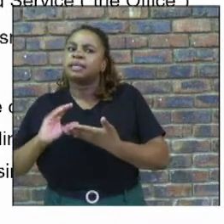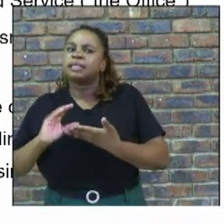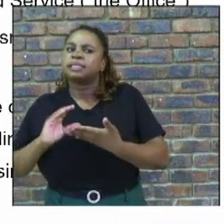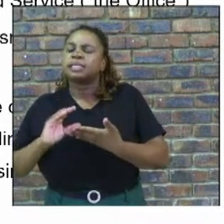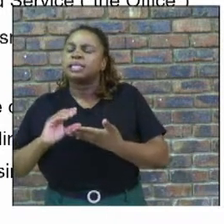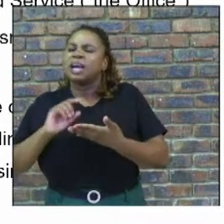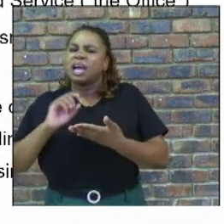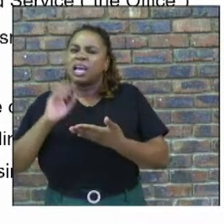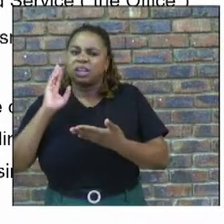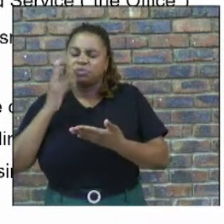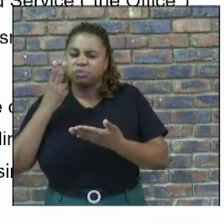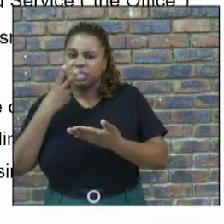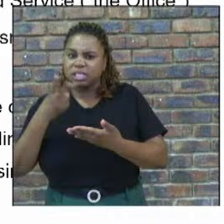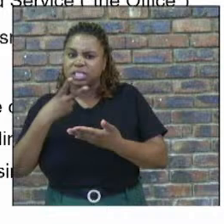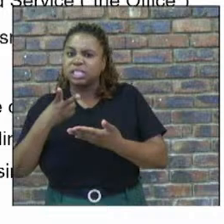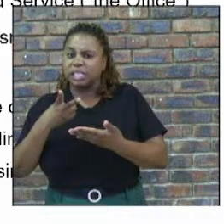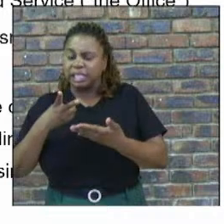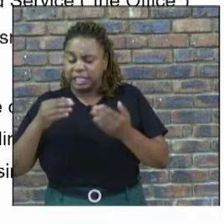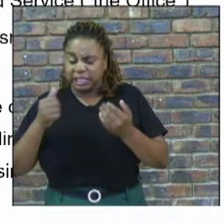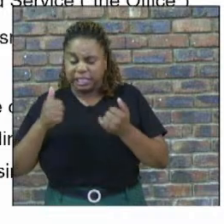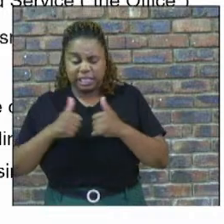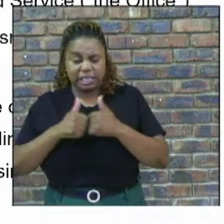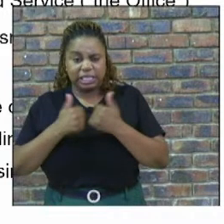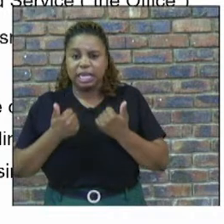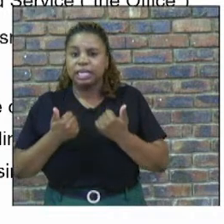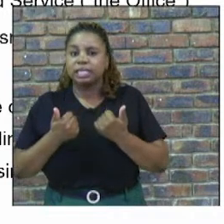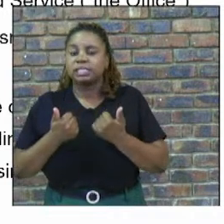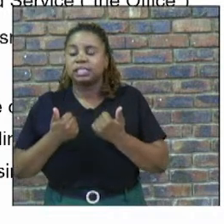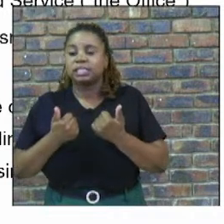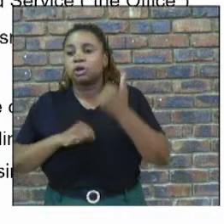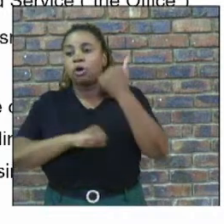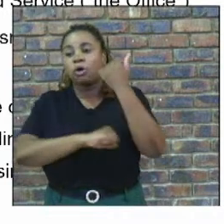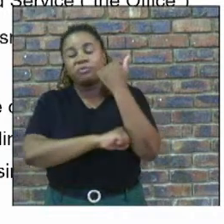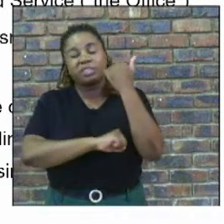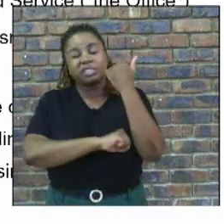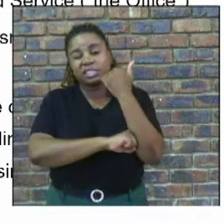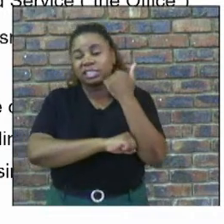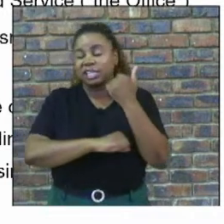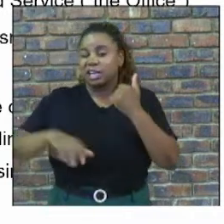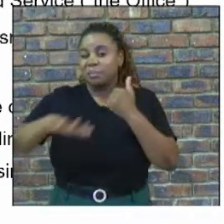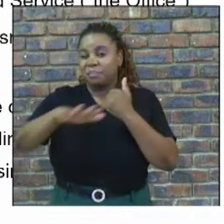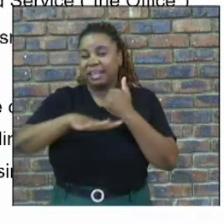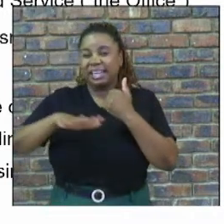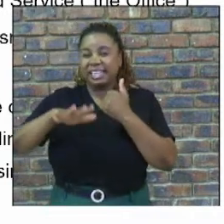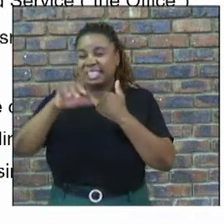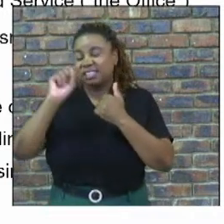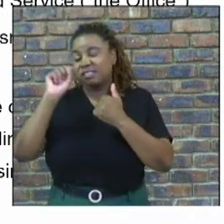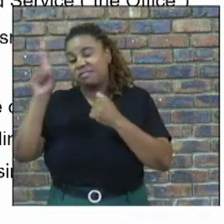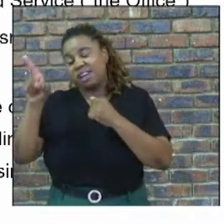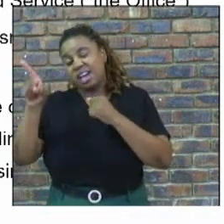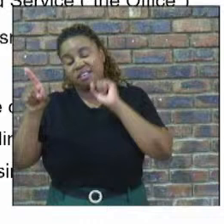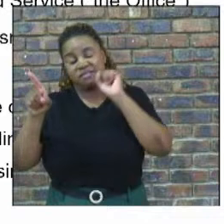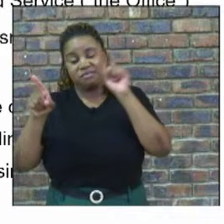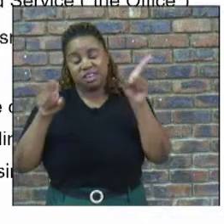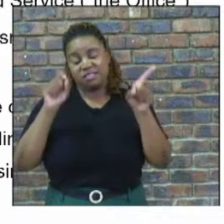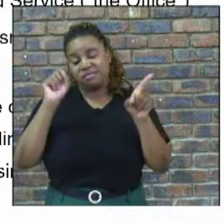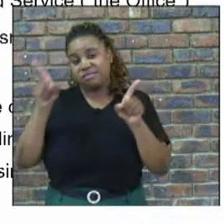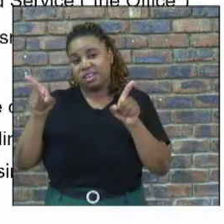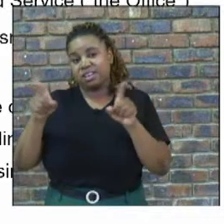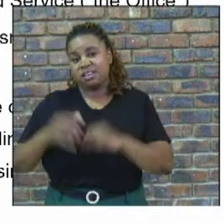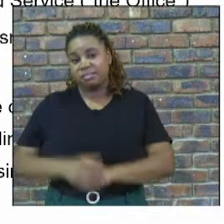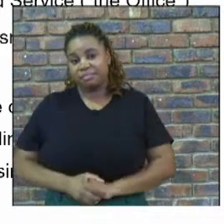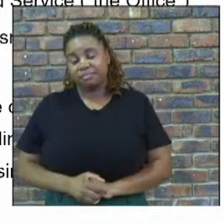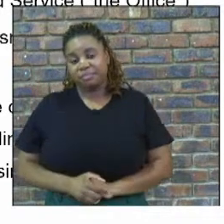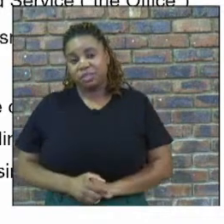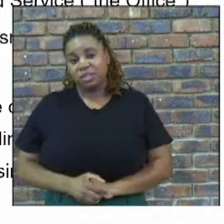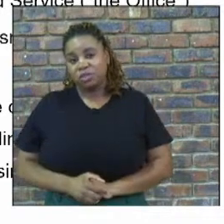because the offices are in separate areas, which might pose challenges for our members of the